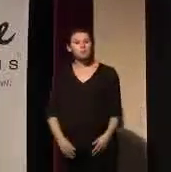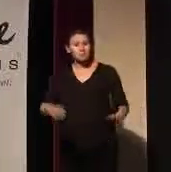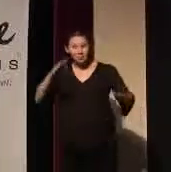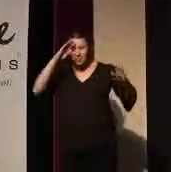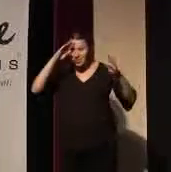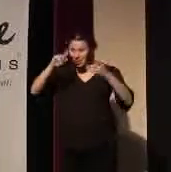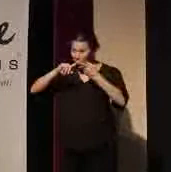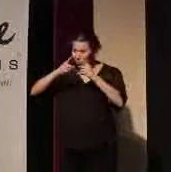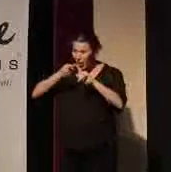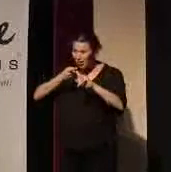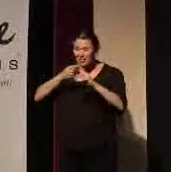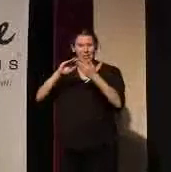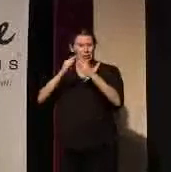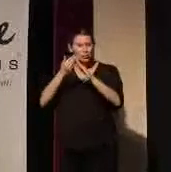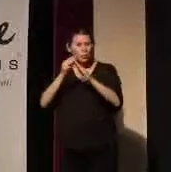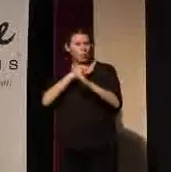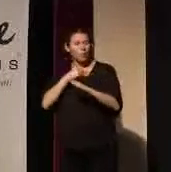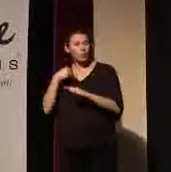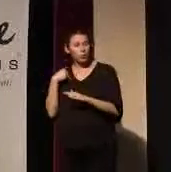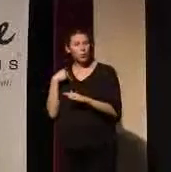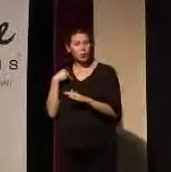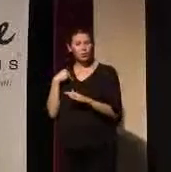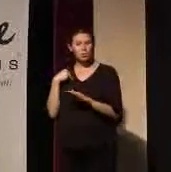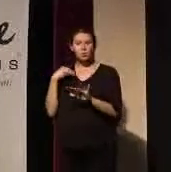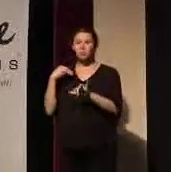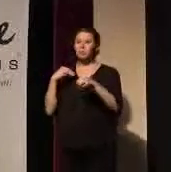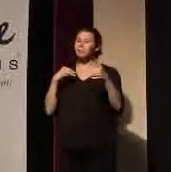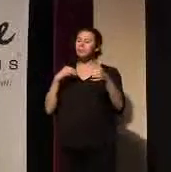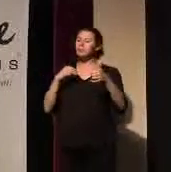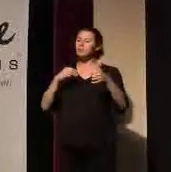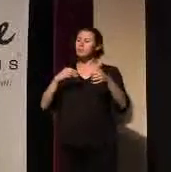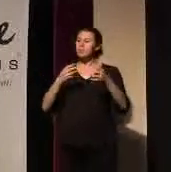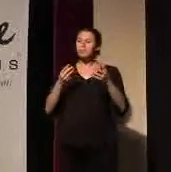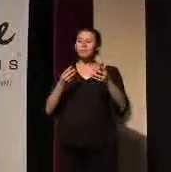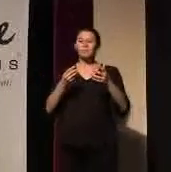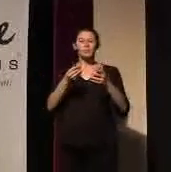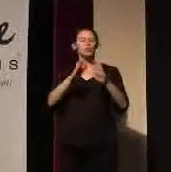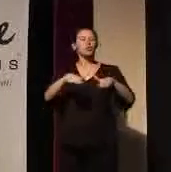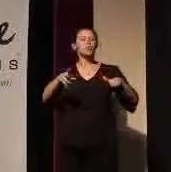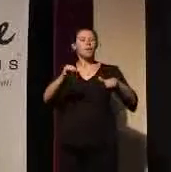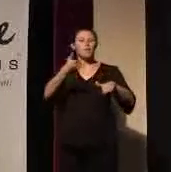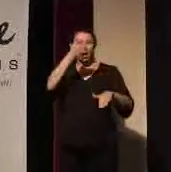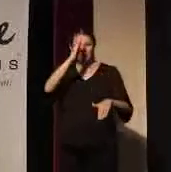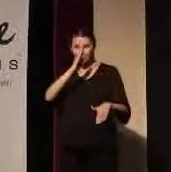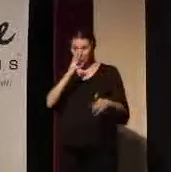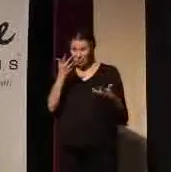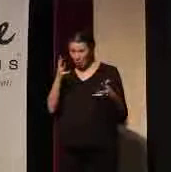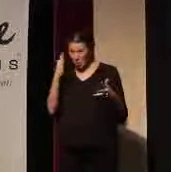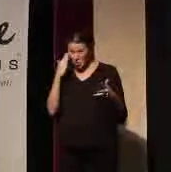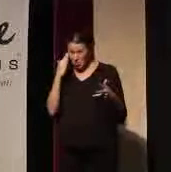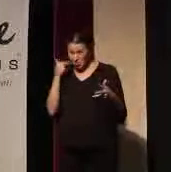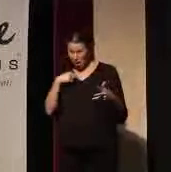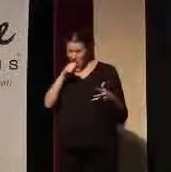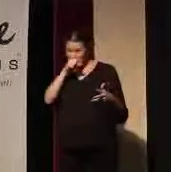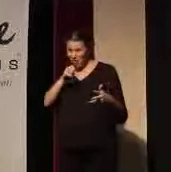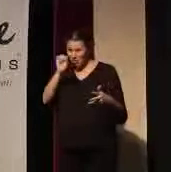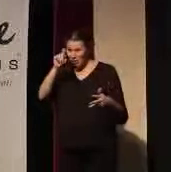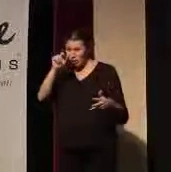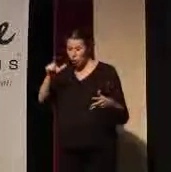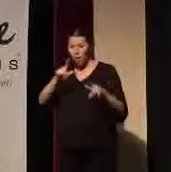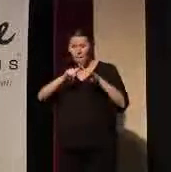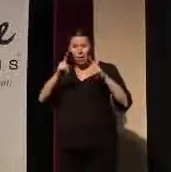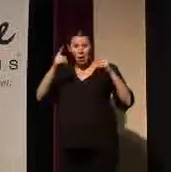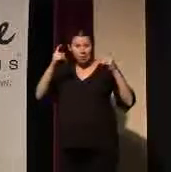Hello, friends, community members, fellow children of God. I already knew I loved St. Louis, but I love St. Louis